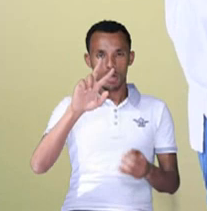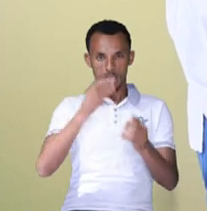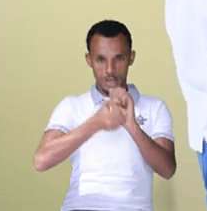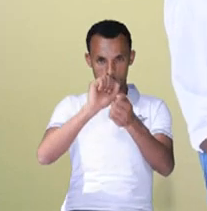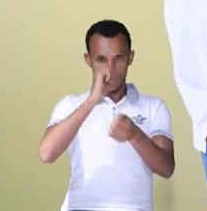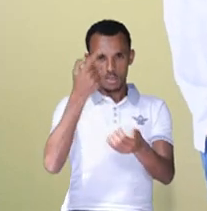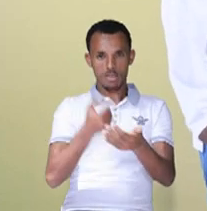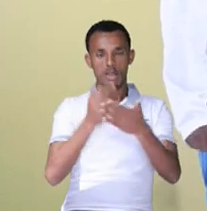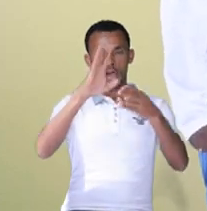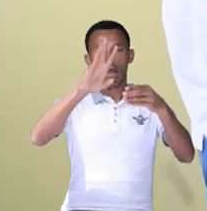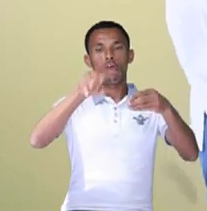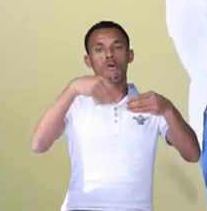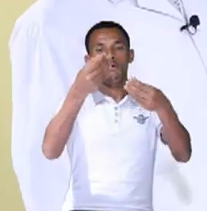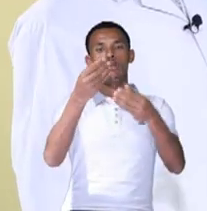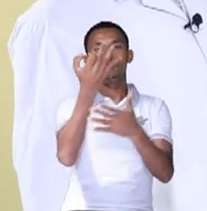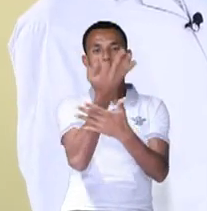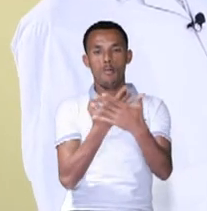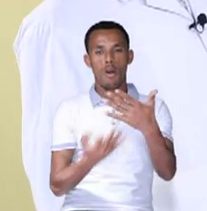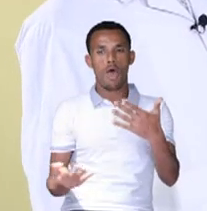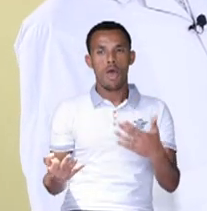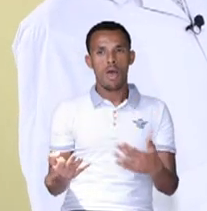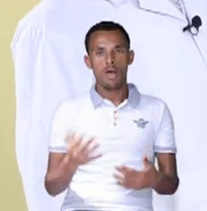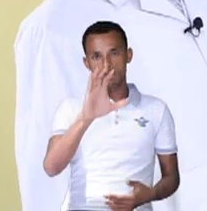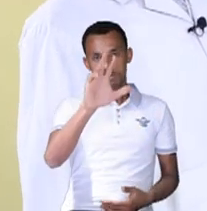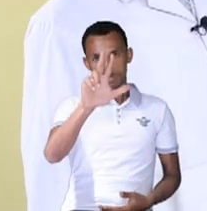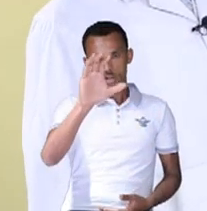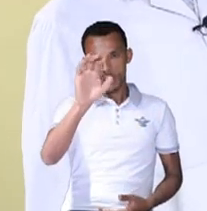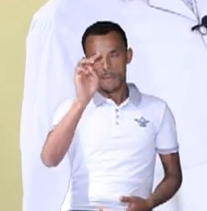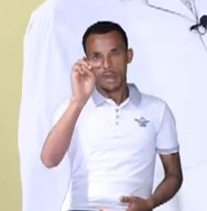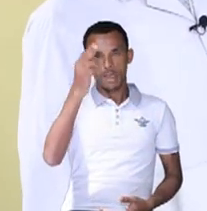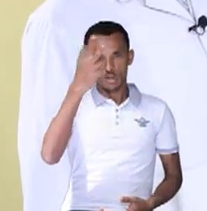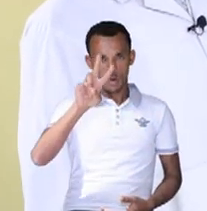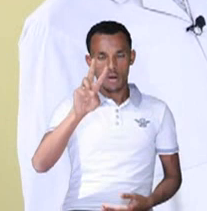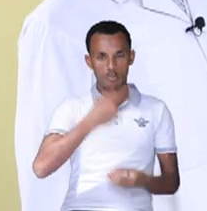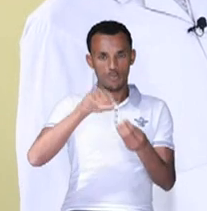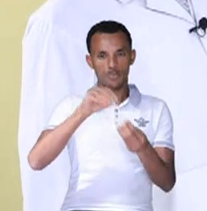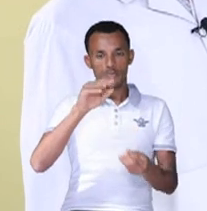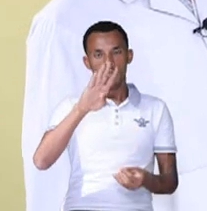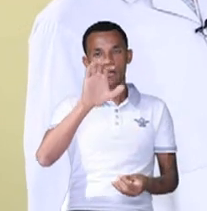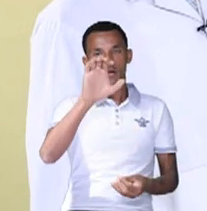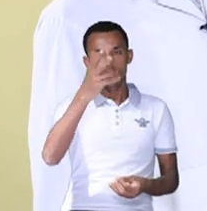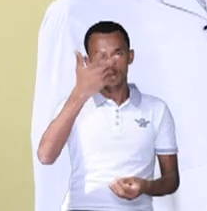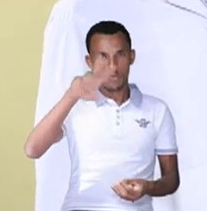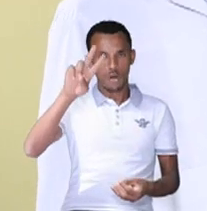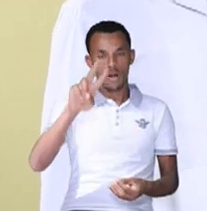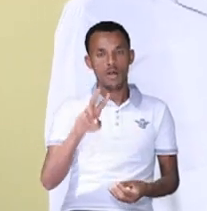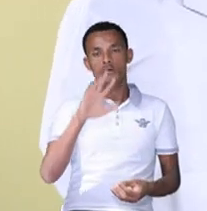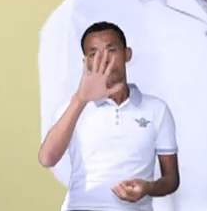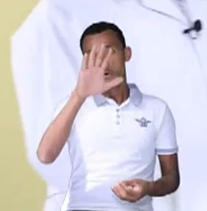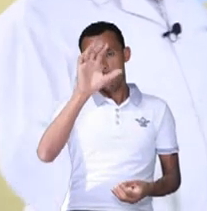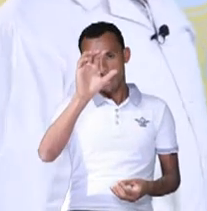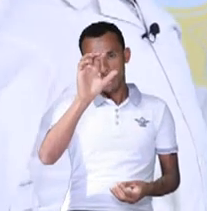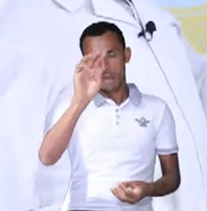Substitute the given formula, 3 centimeter square plus BE square 5